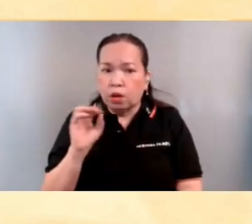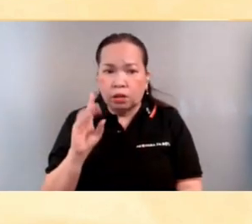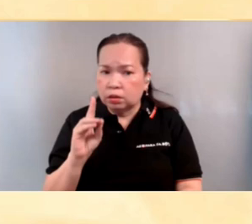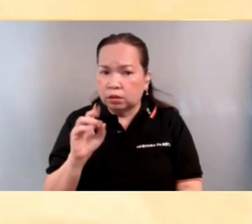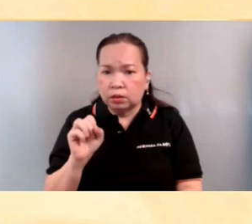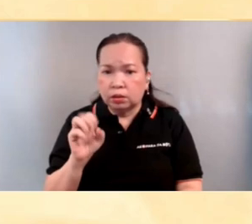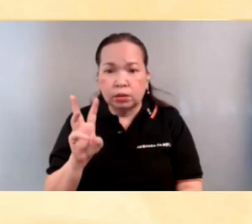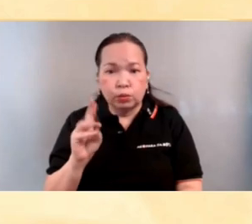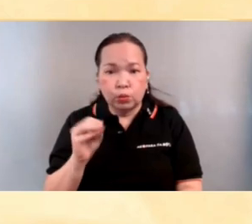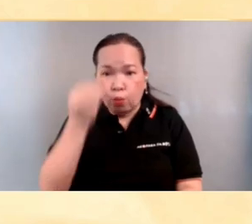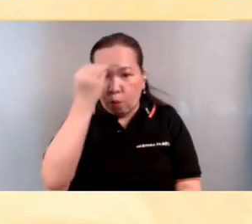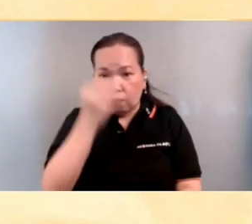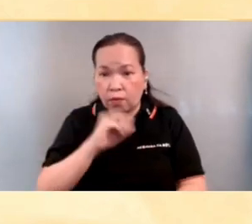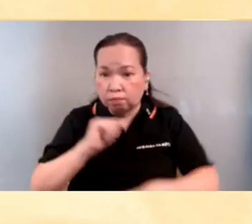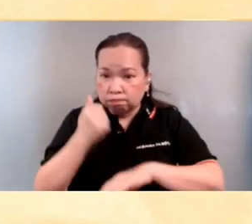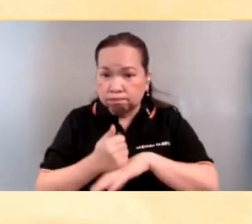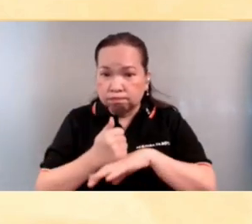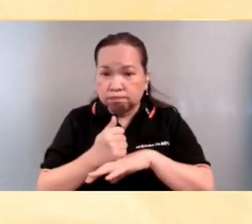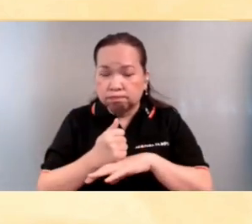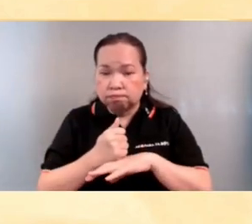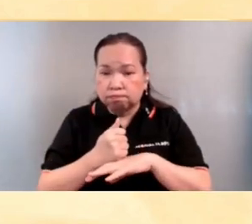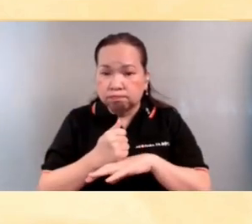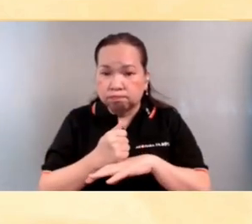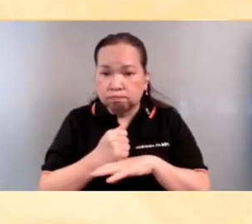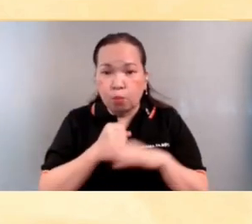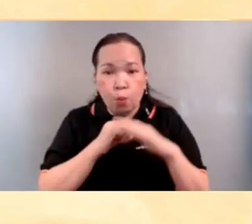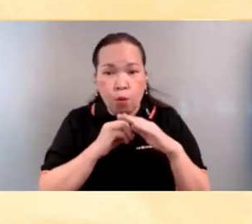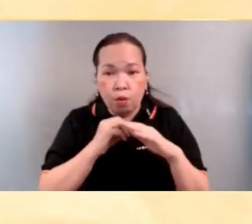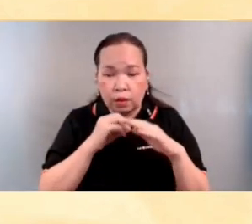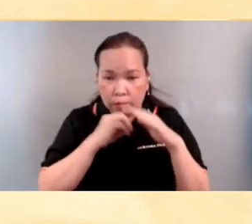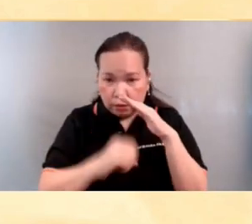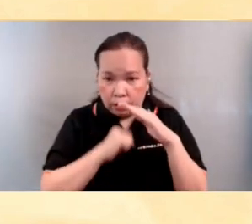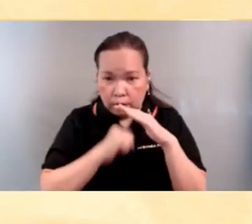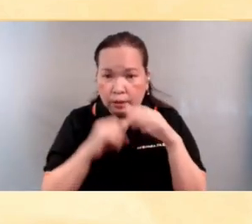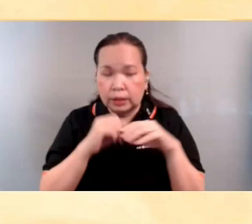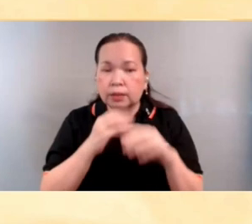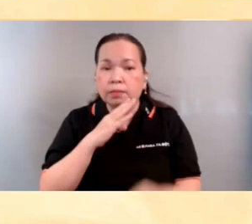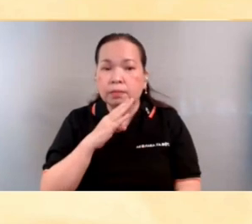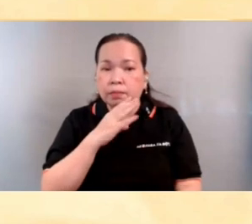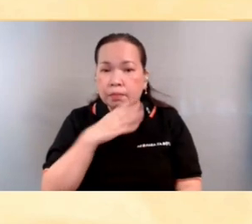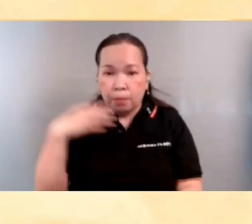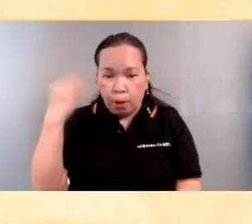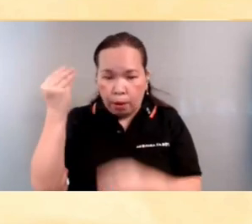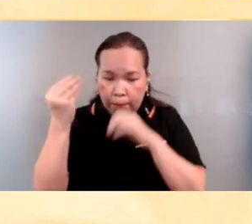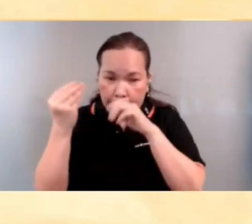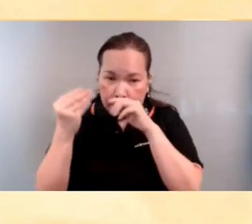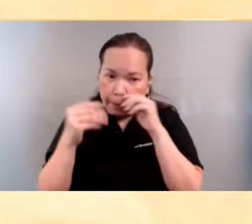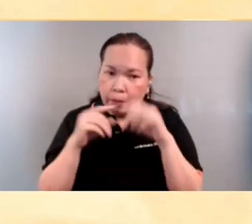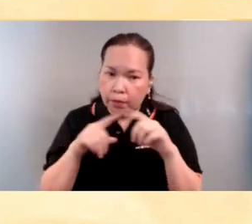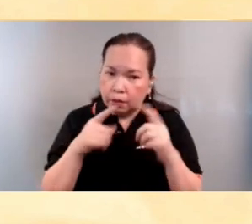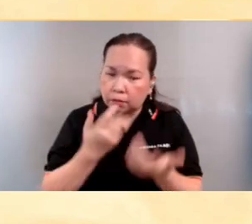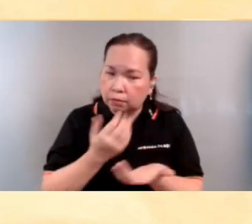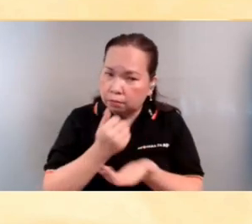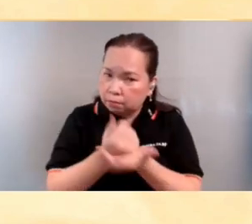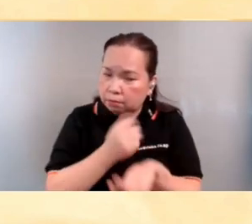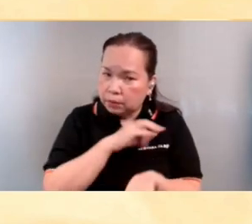DSWD-accredited orphanage in the BARM. Now, positively, through the establishment of the BARM, these children are now being given